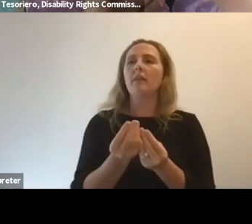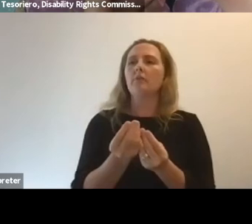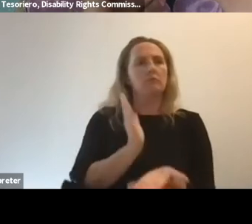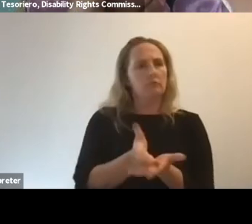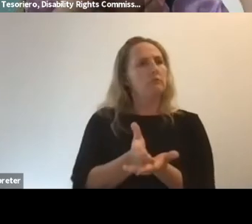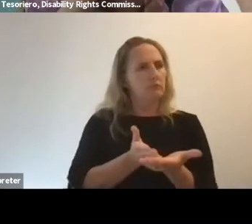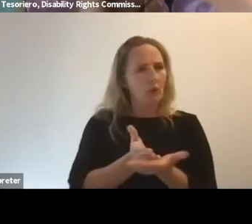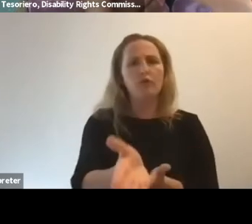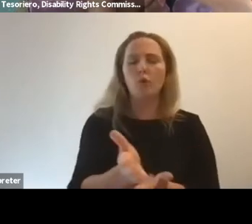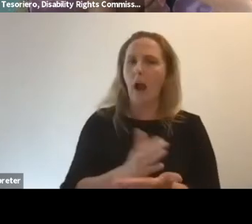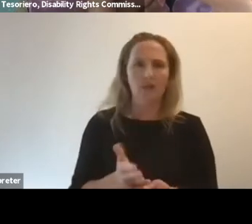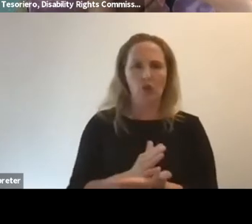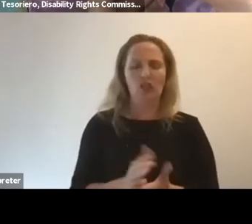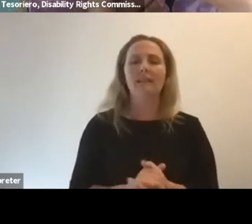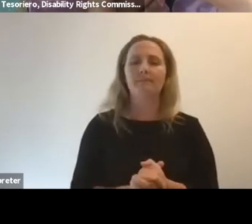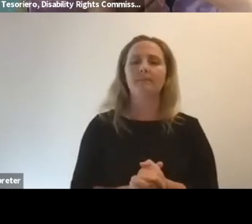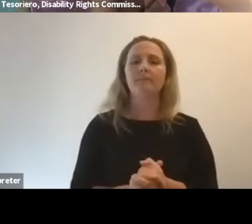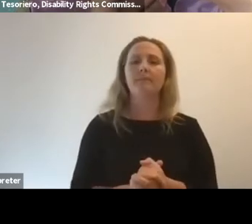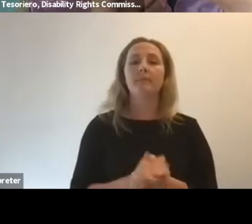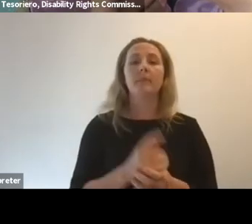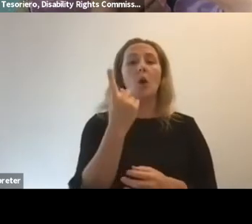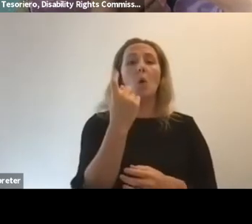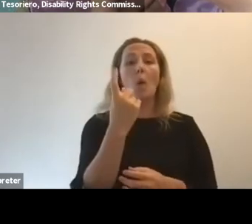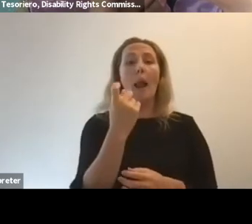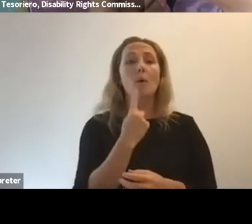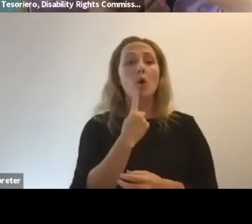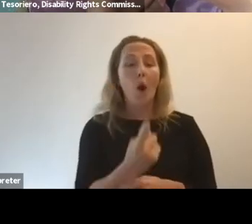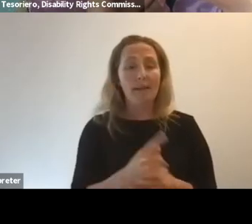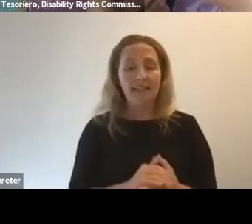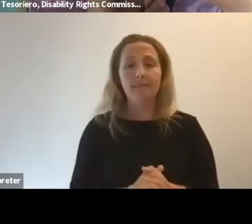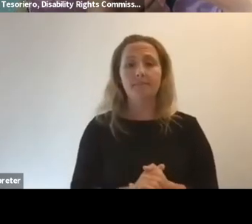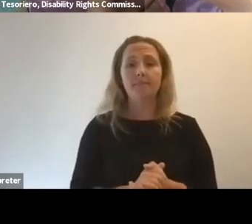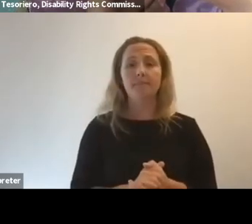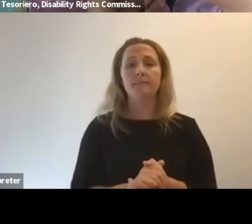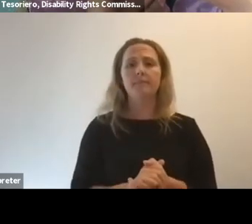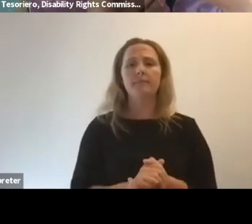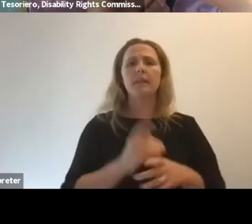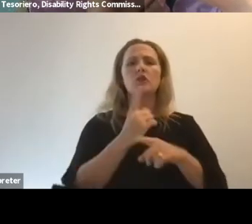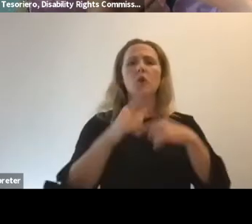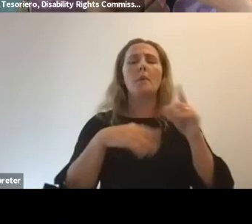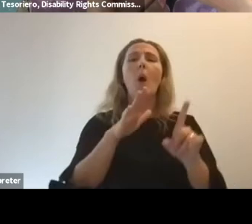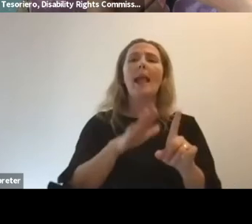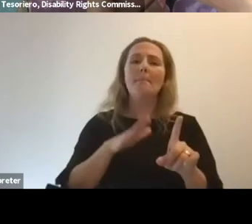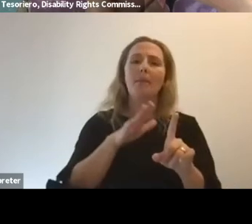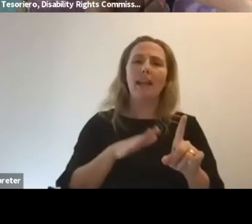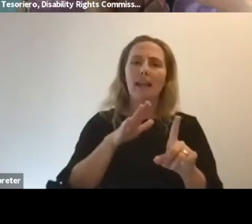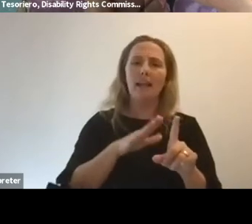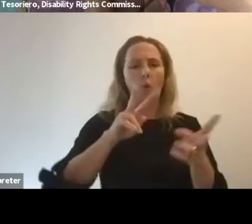finally, I mean, there are many, but the other one finally I'll comment on, I think, is around this idea of empathy and